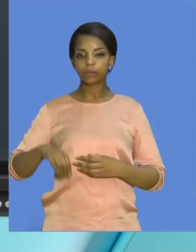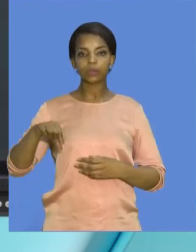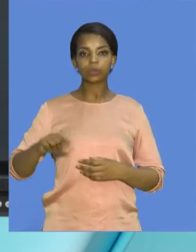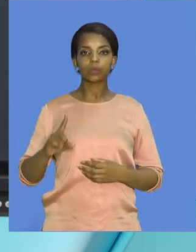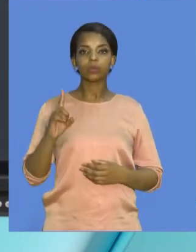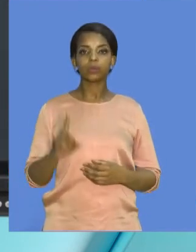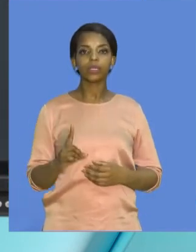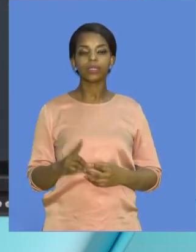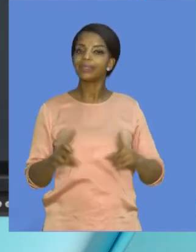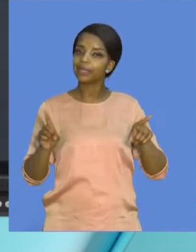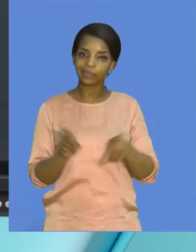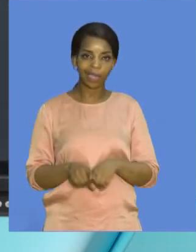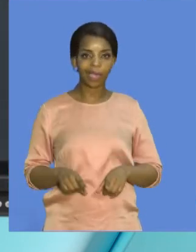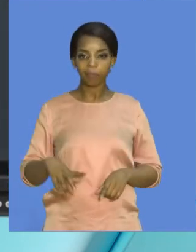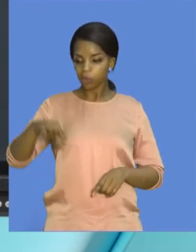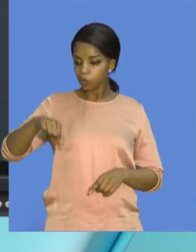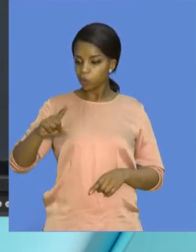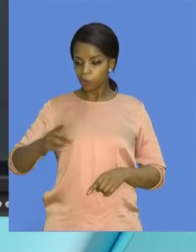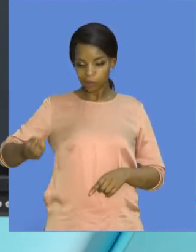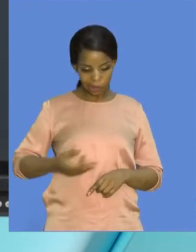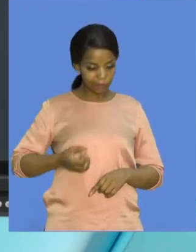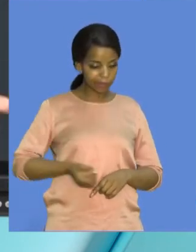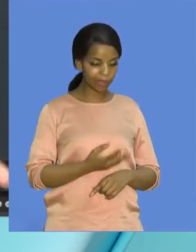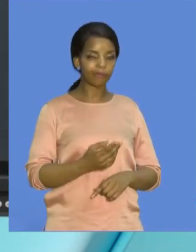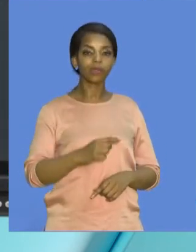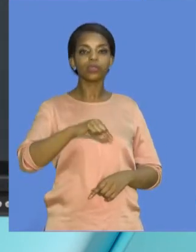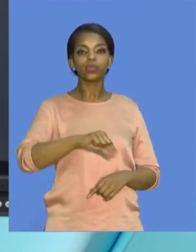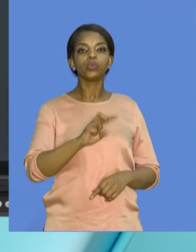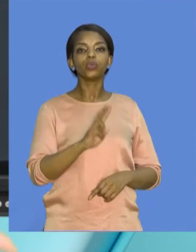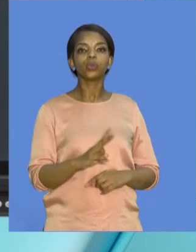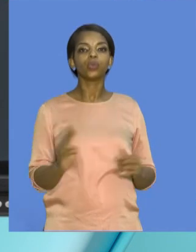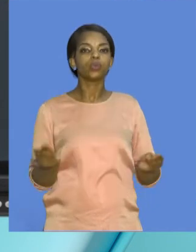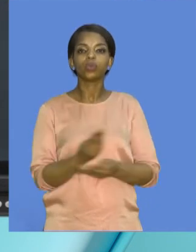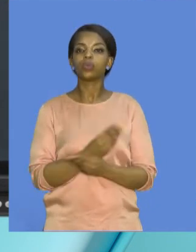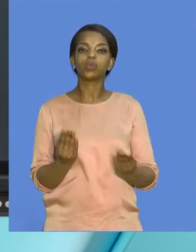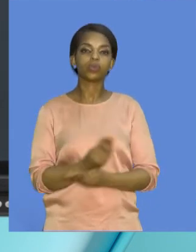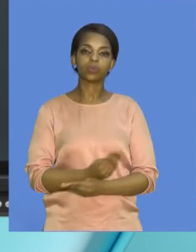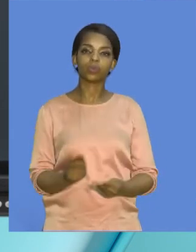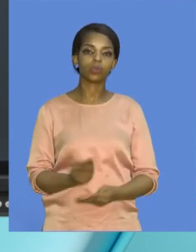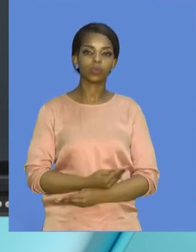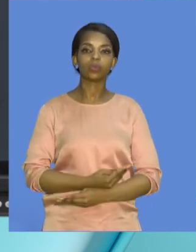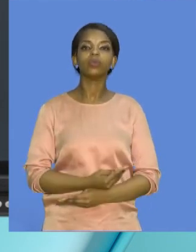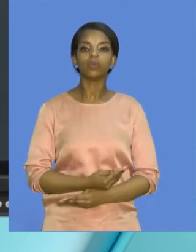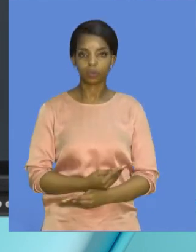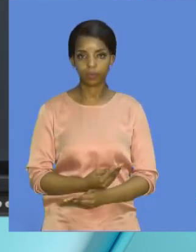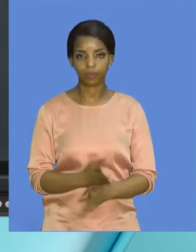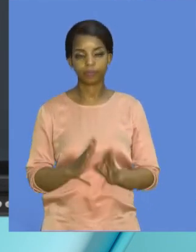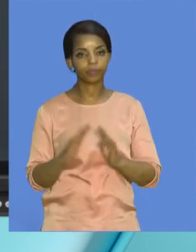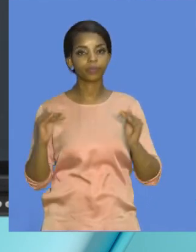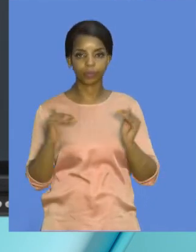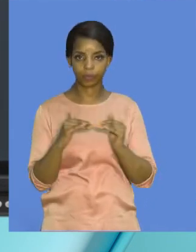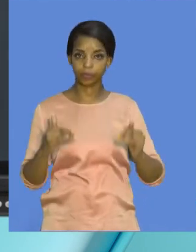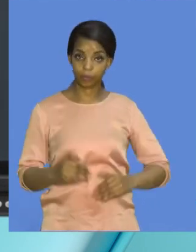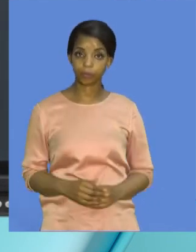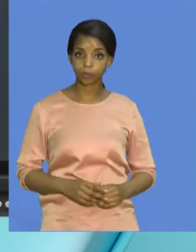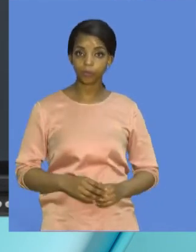Q1, as is the case here. And also, that is equals to the number of electrons that are transferred between these two materials,